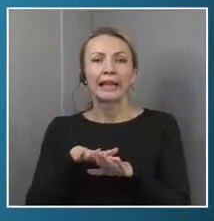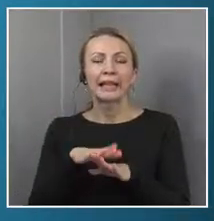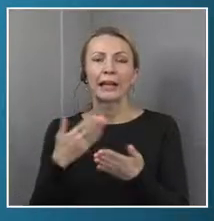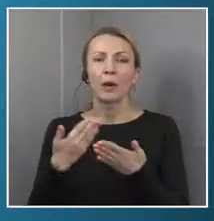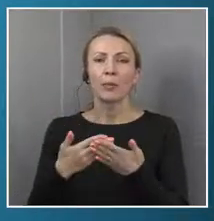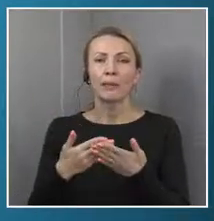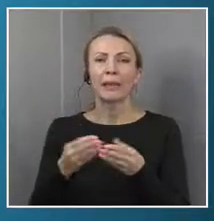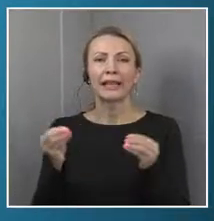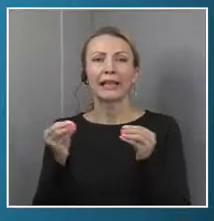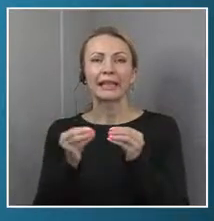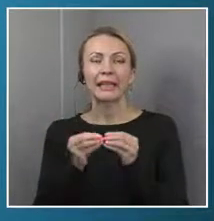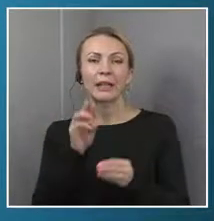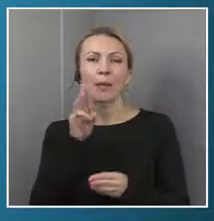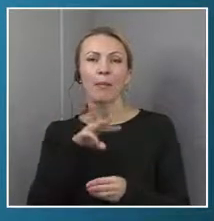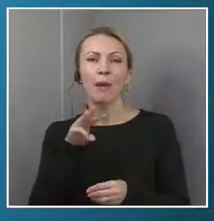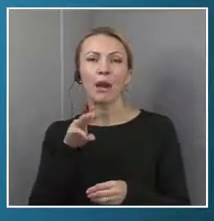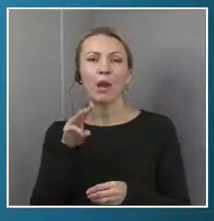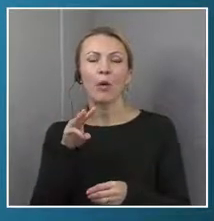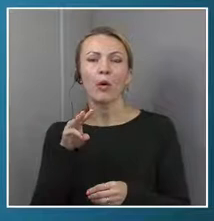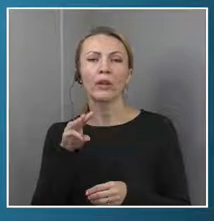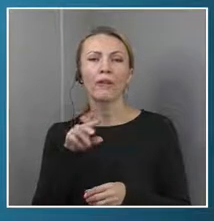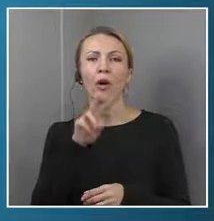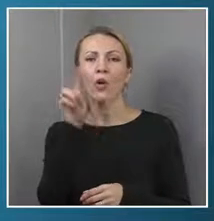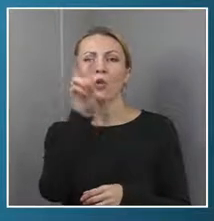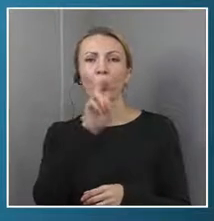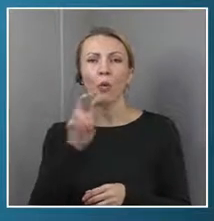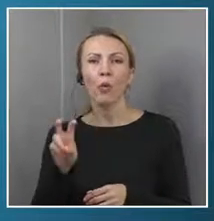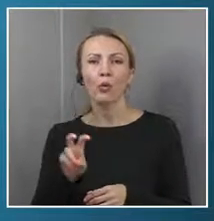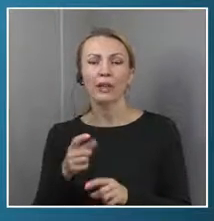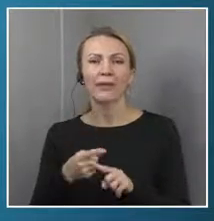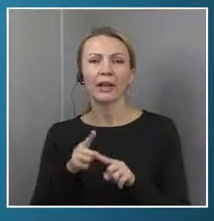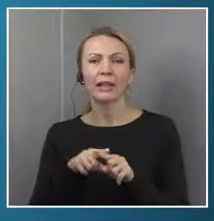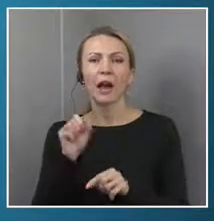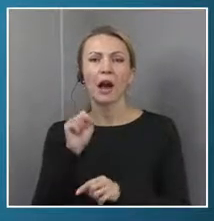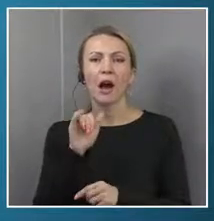It is estimated that the Russian market is worth about